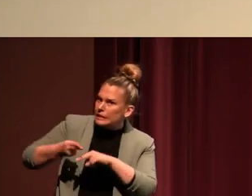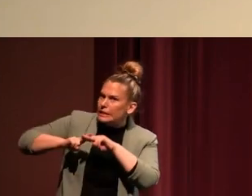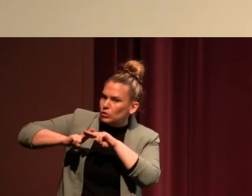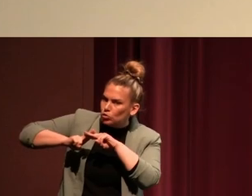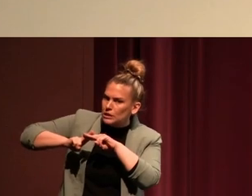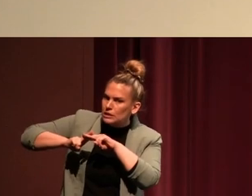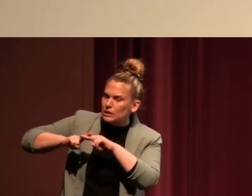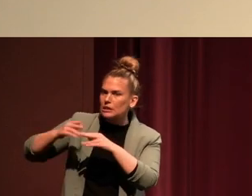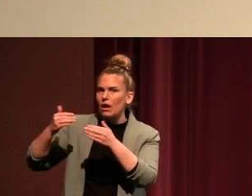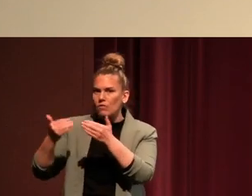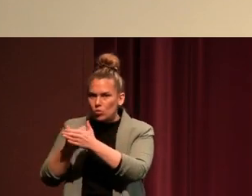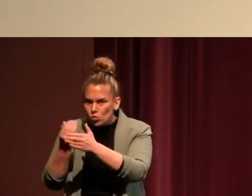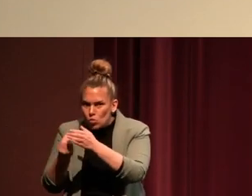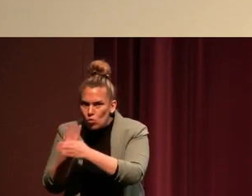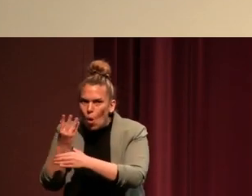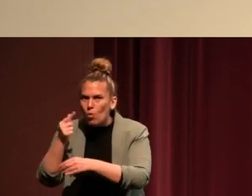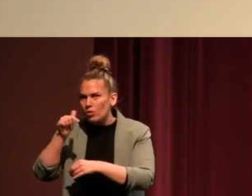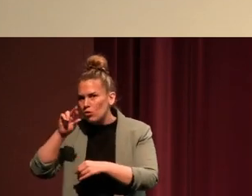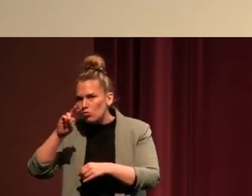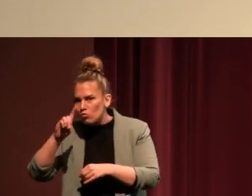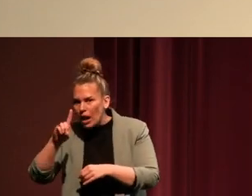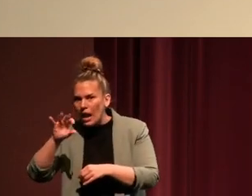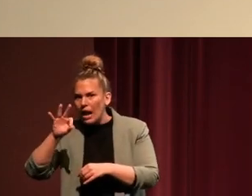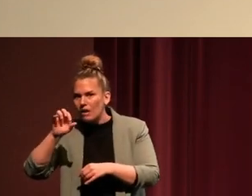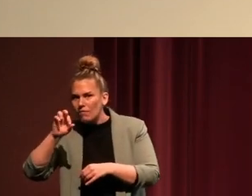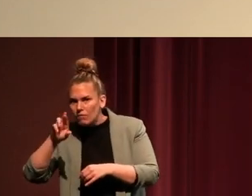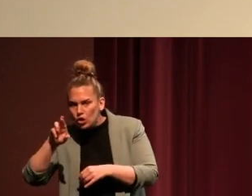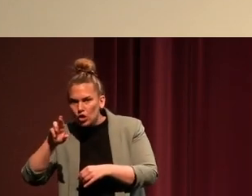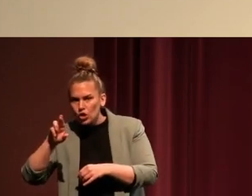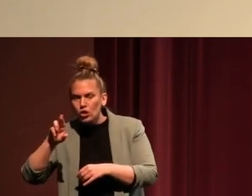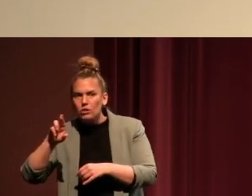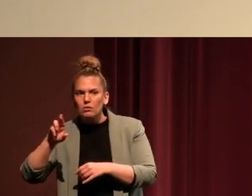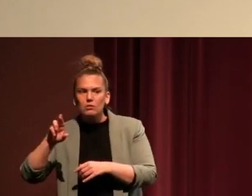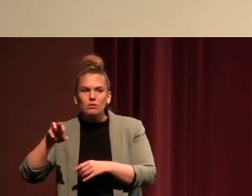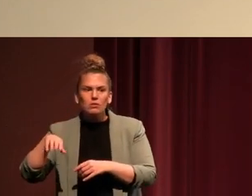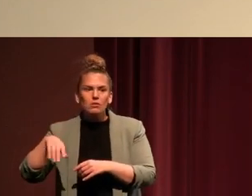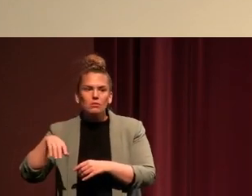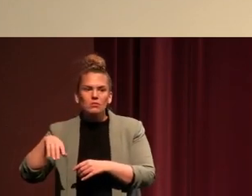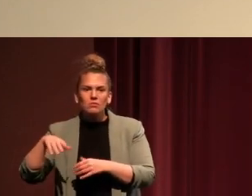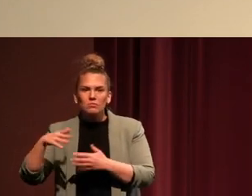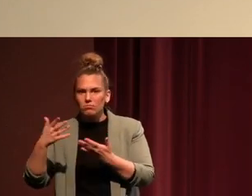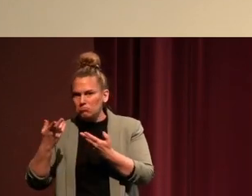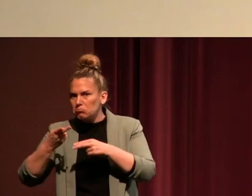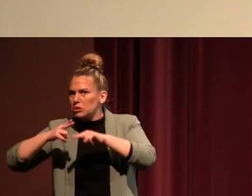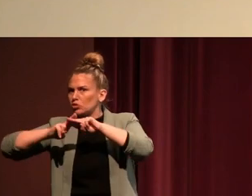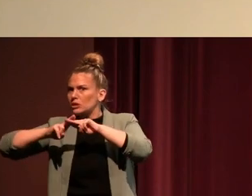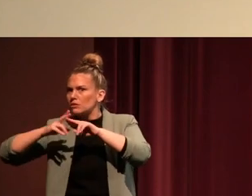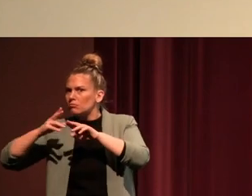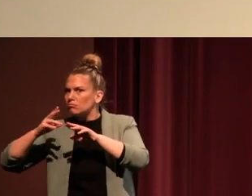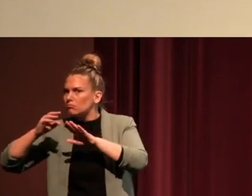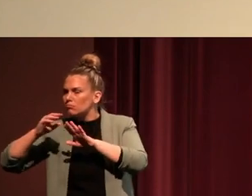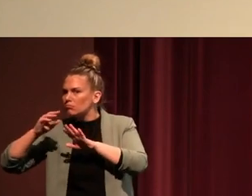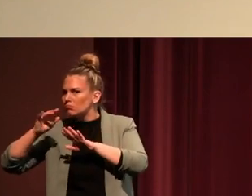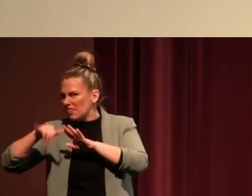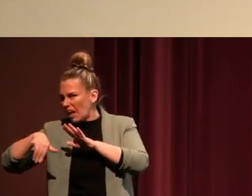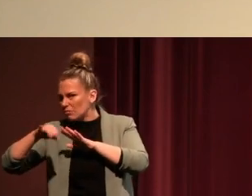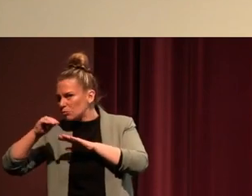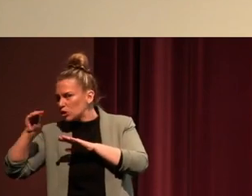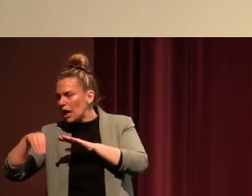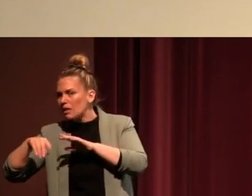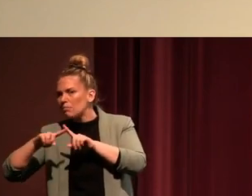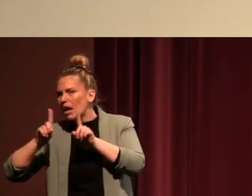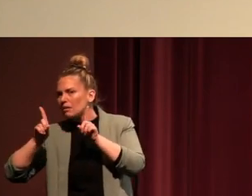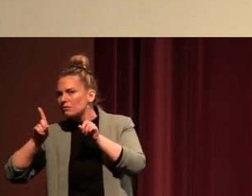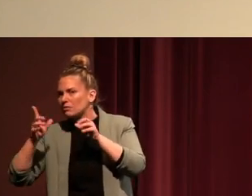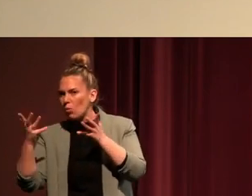growth of grand fir, for instance, by 2,400 or so percent. What we're losing is the